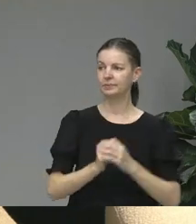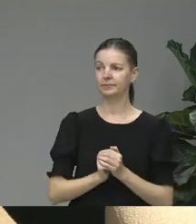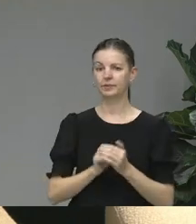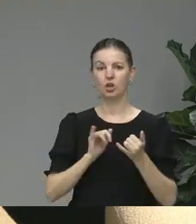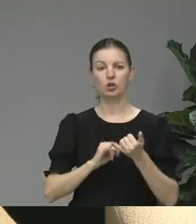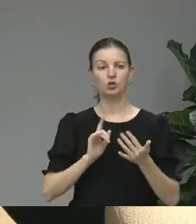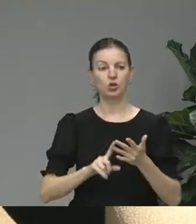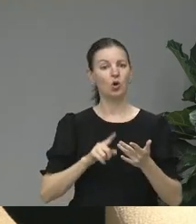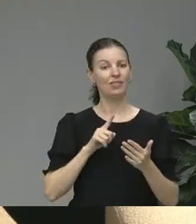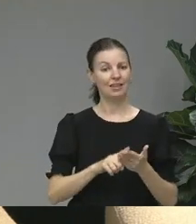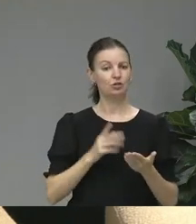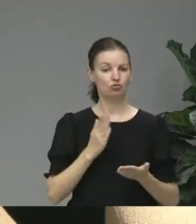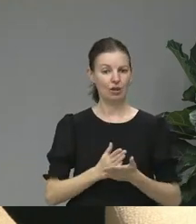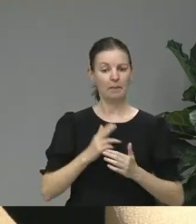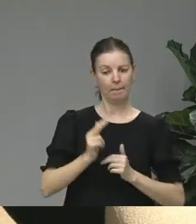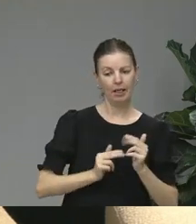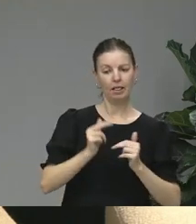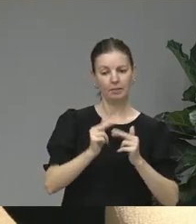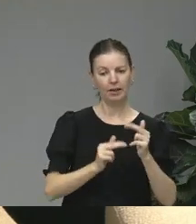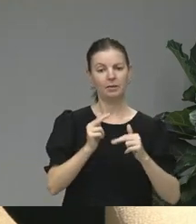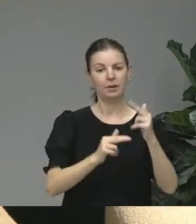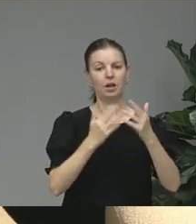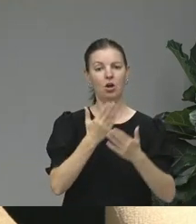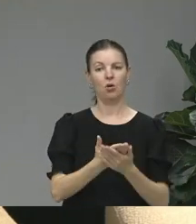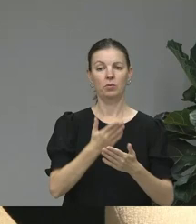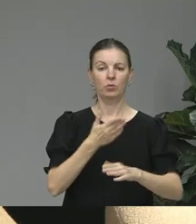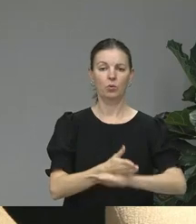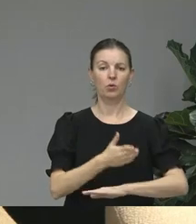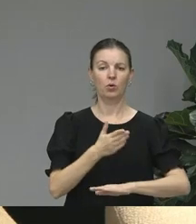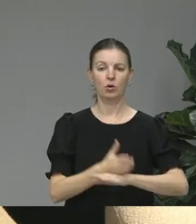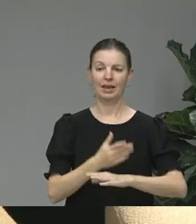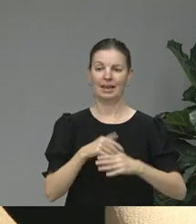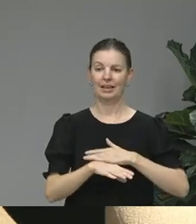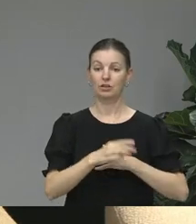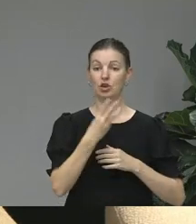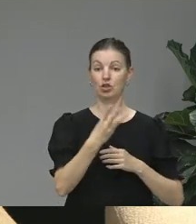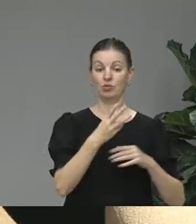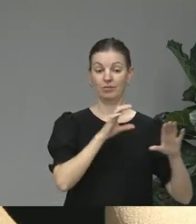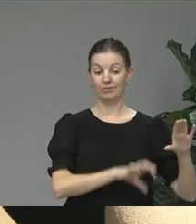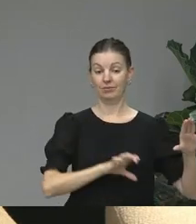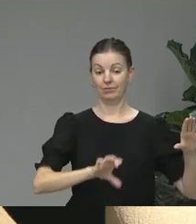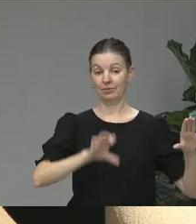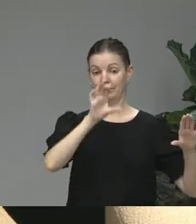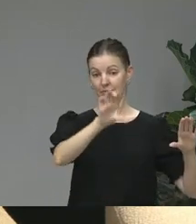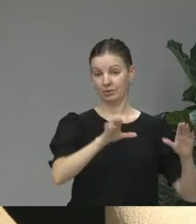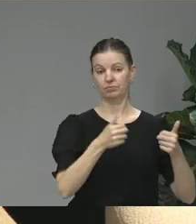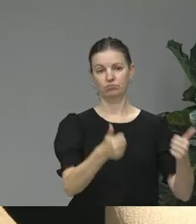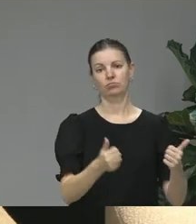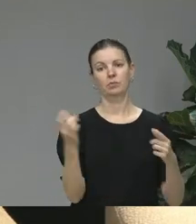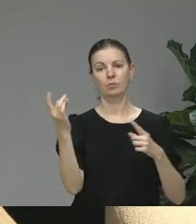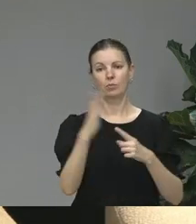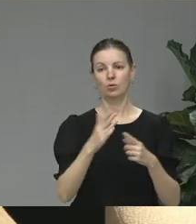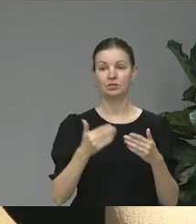forward, building on the work that's been done in the three state and territory jurisdictions so far, is a really important step